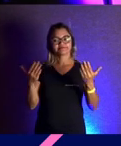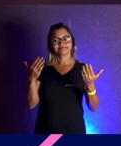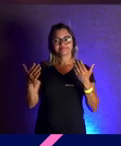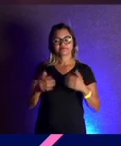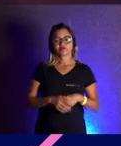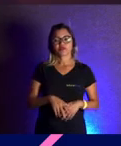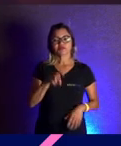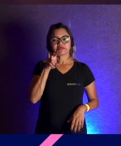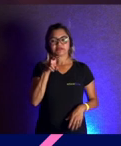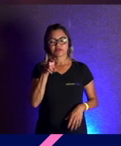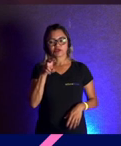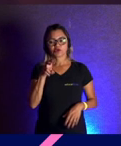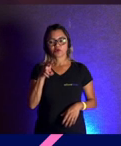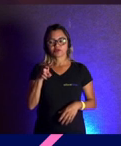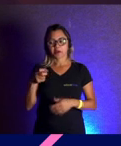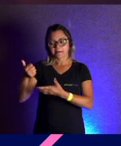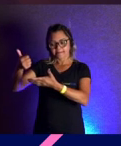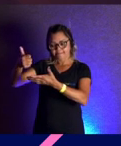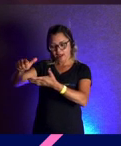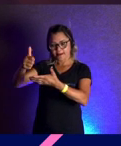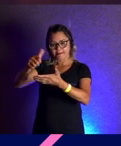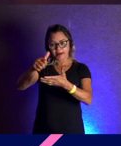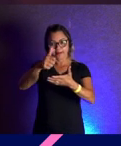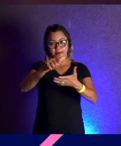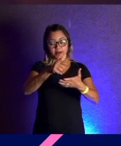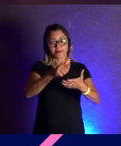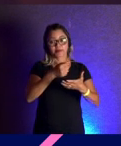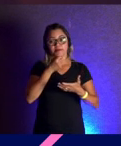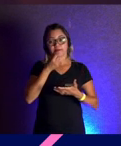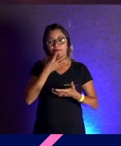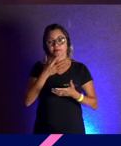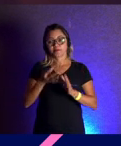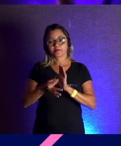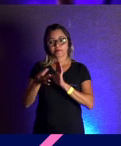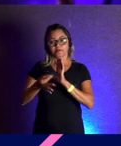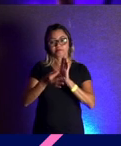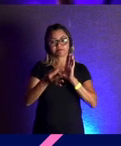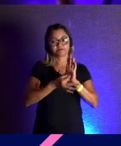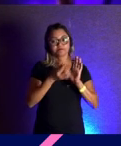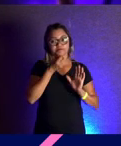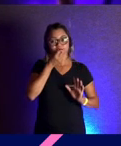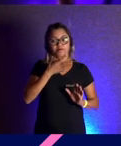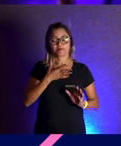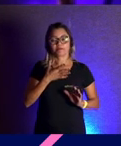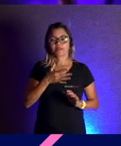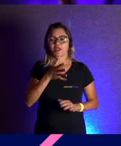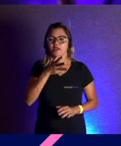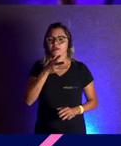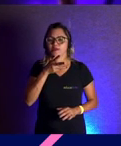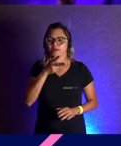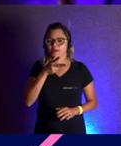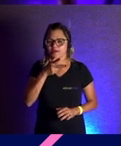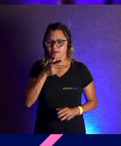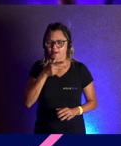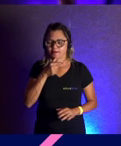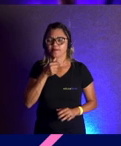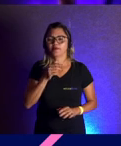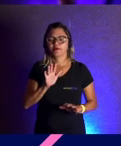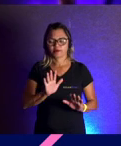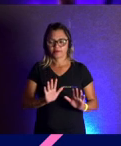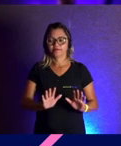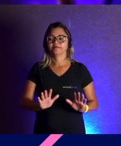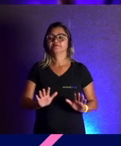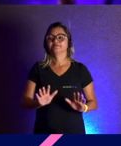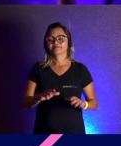techniques and make really complex arguments. But it takes a while. It's not a one-off. It's something you have to keep building